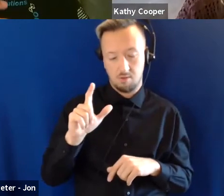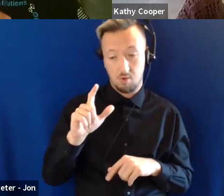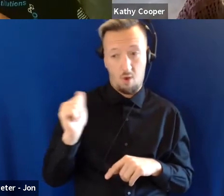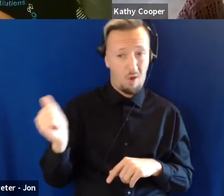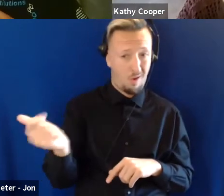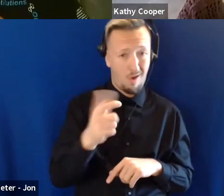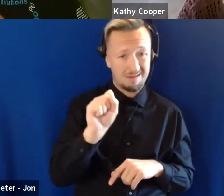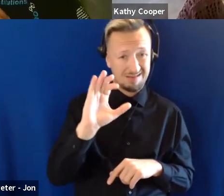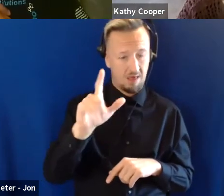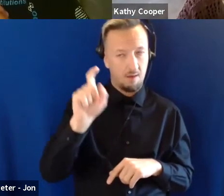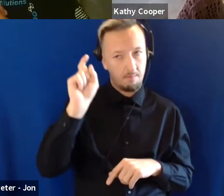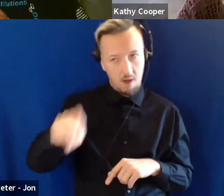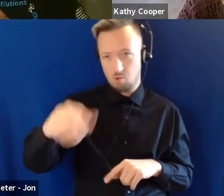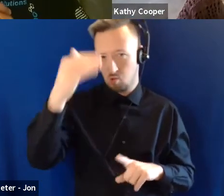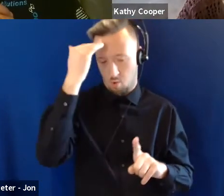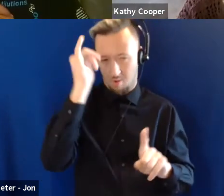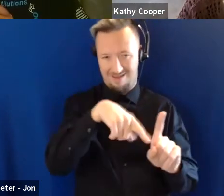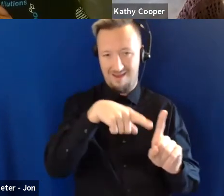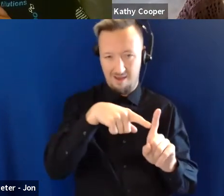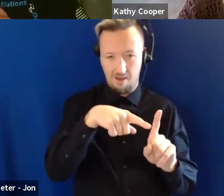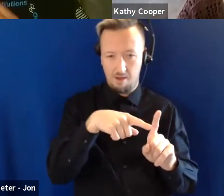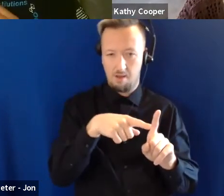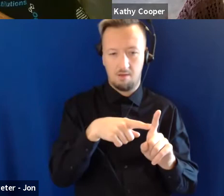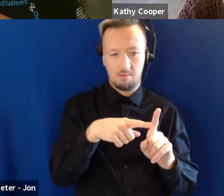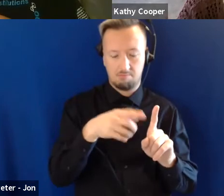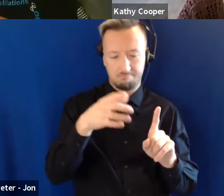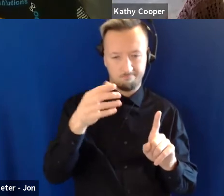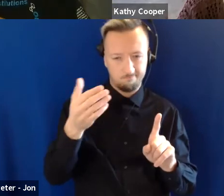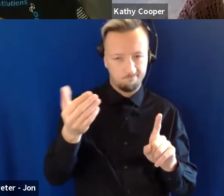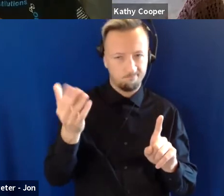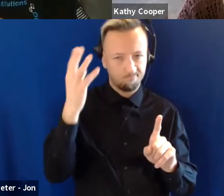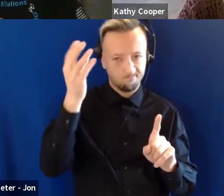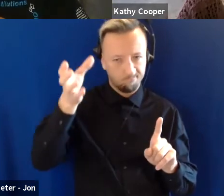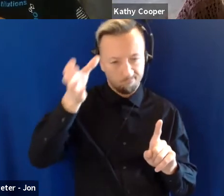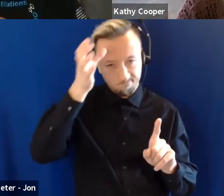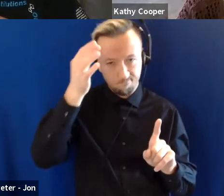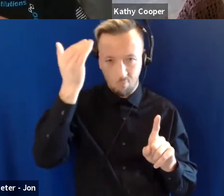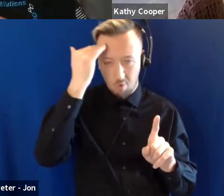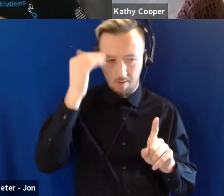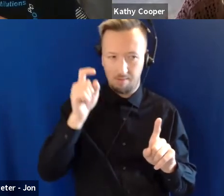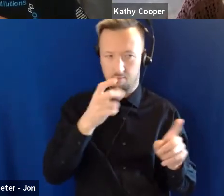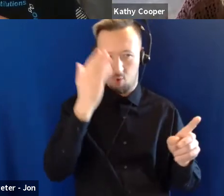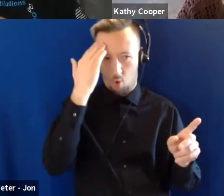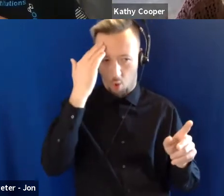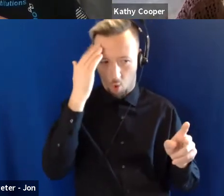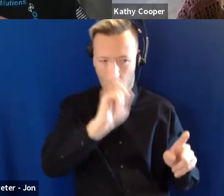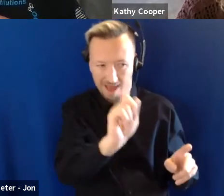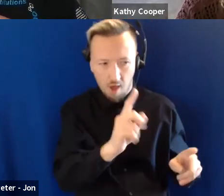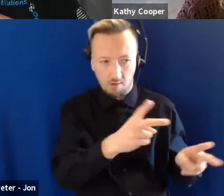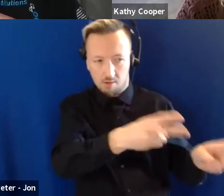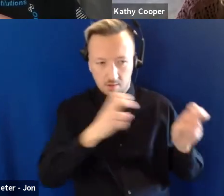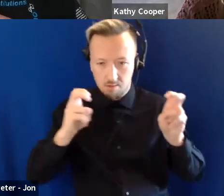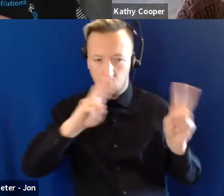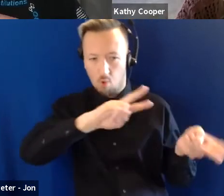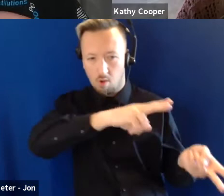this so well, that they should be able to quote it or find it or look at it, because it really